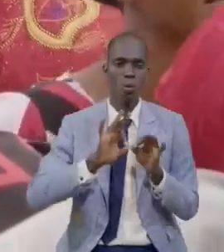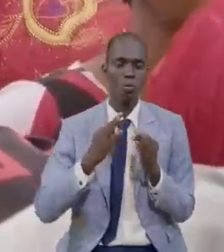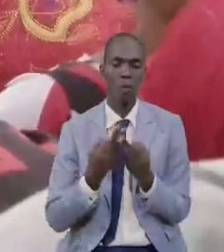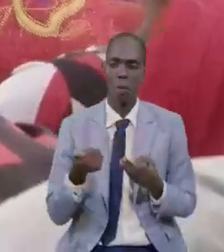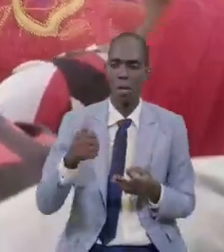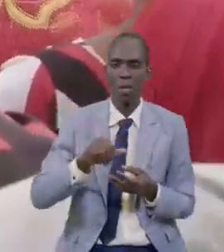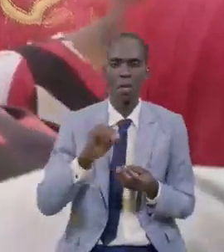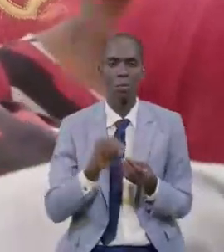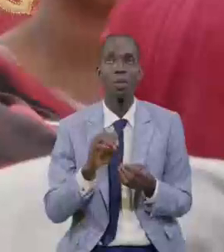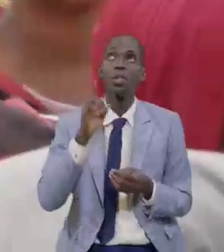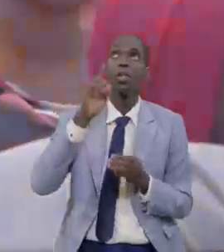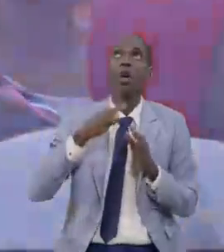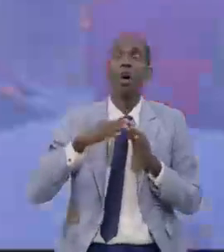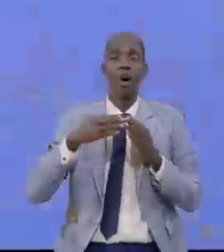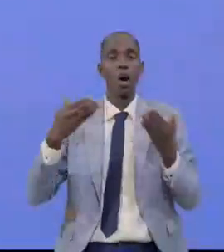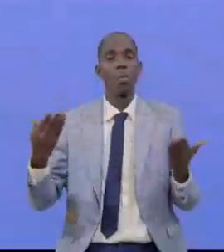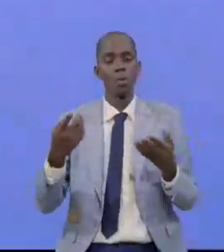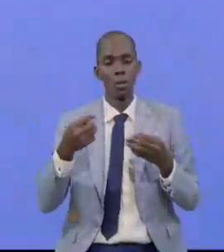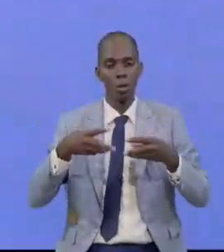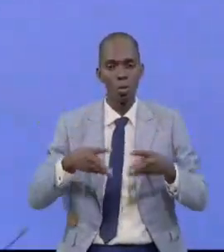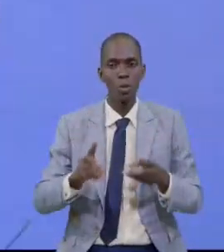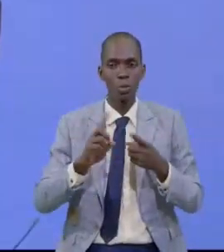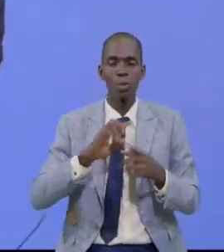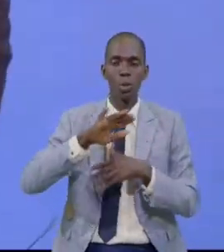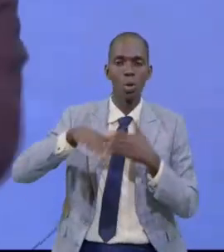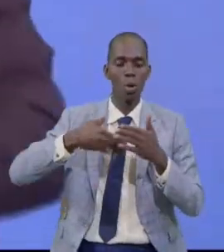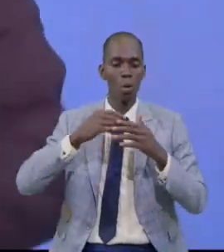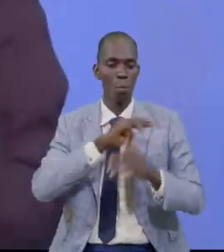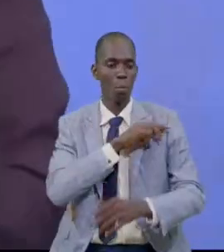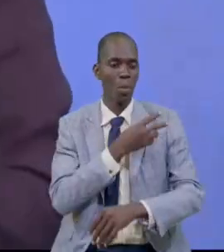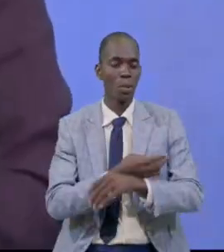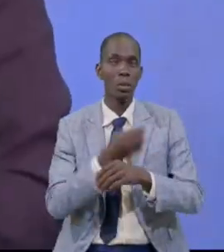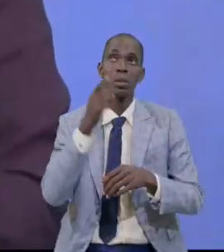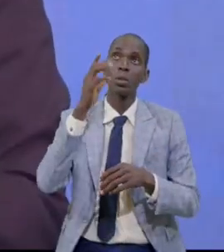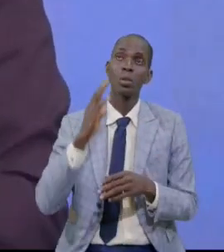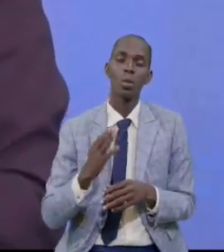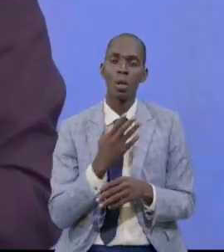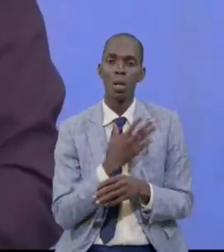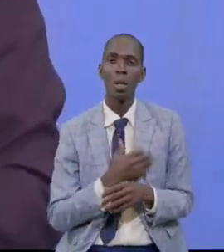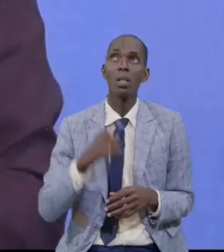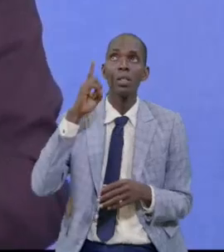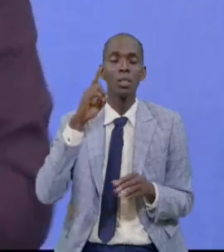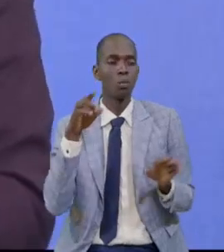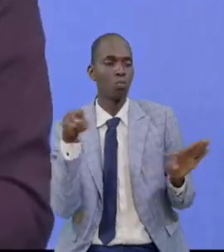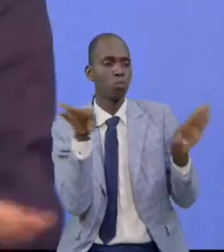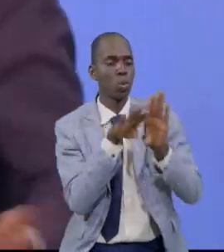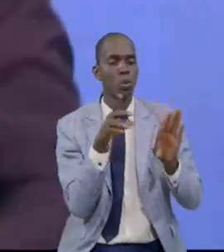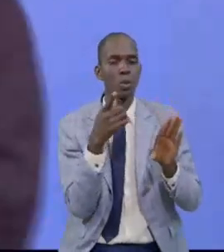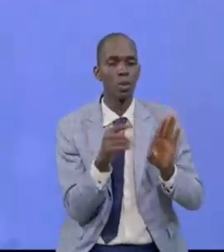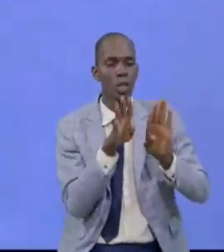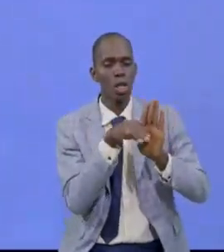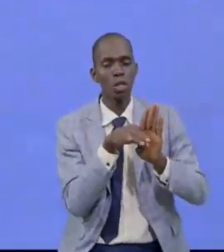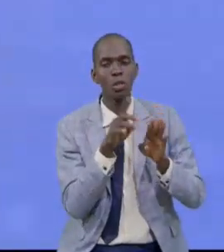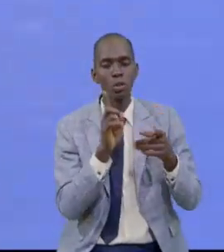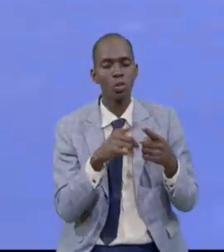the Almighty. And then we close the door to the uncircumcised and the unclean. And I want to